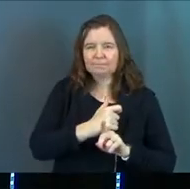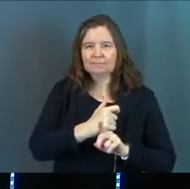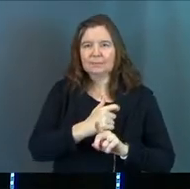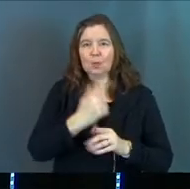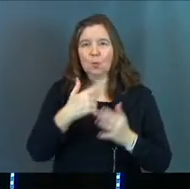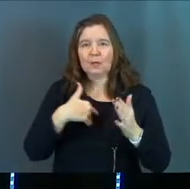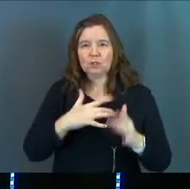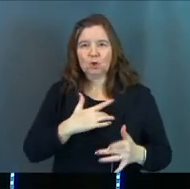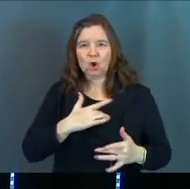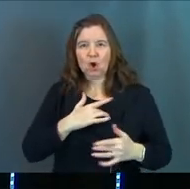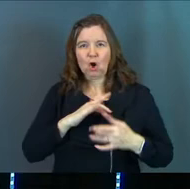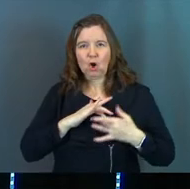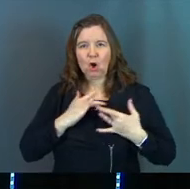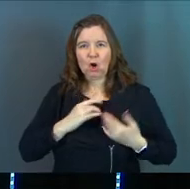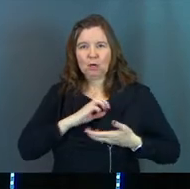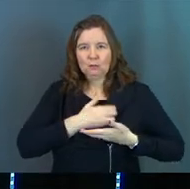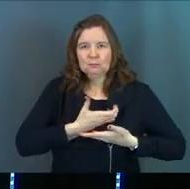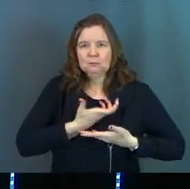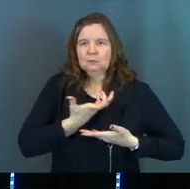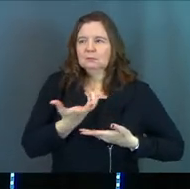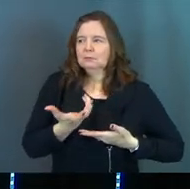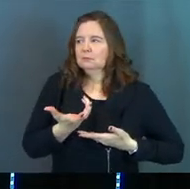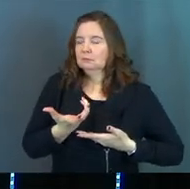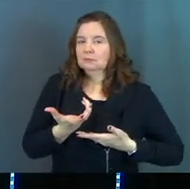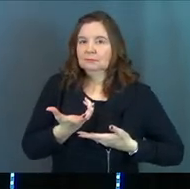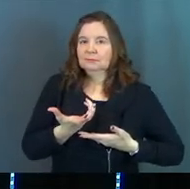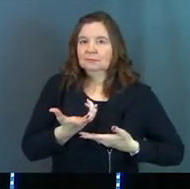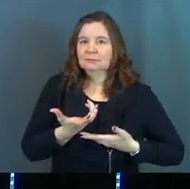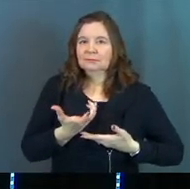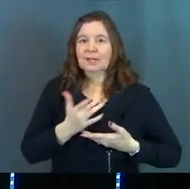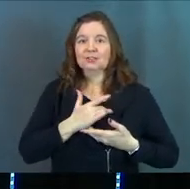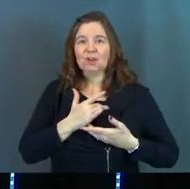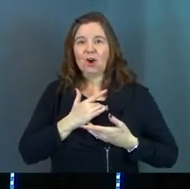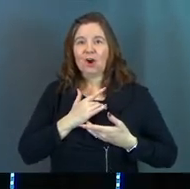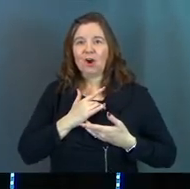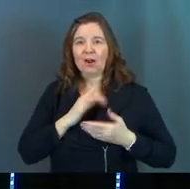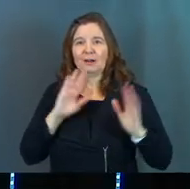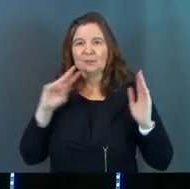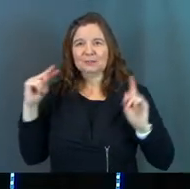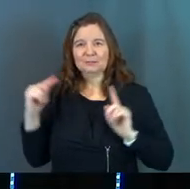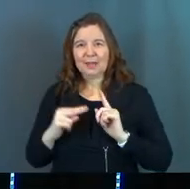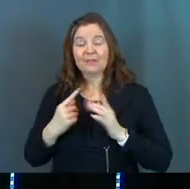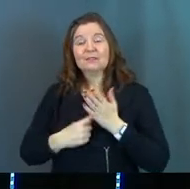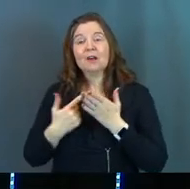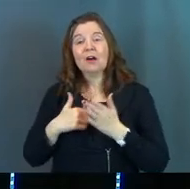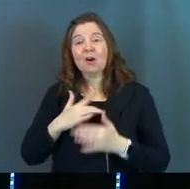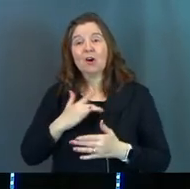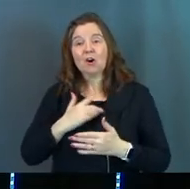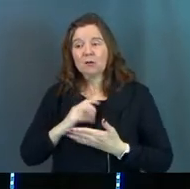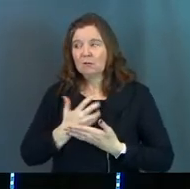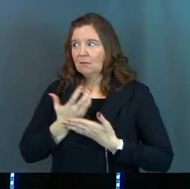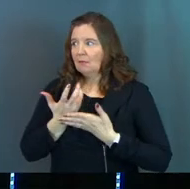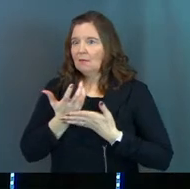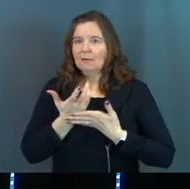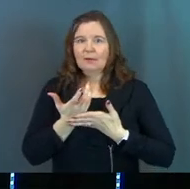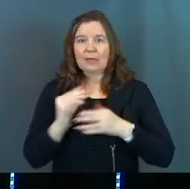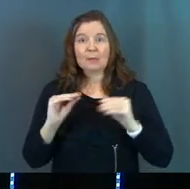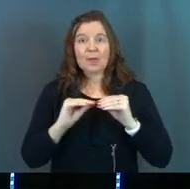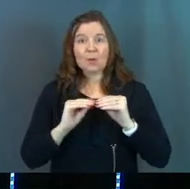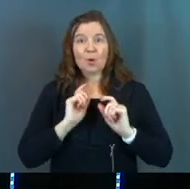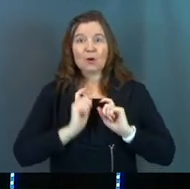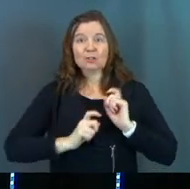what's in your heart. Generosity is a heart stance. And sometimes our heart stance can be